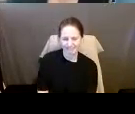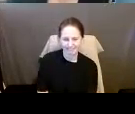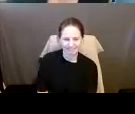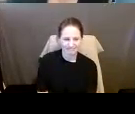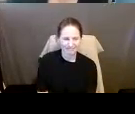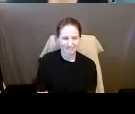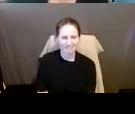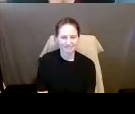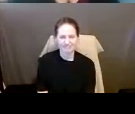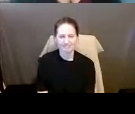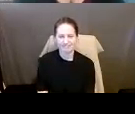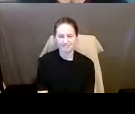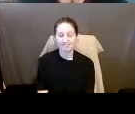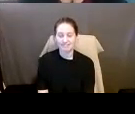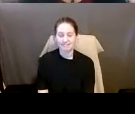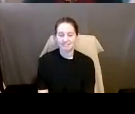Cool.